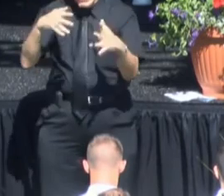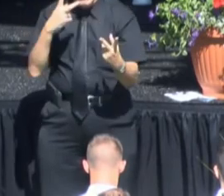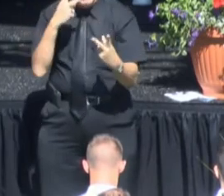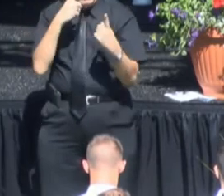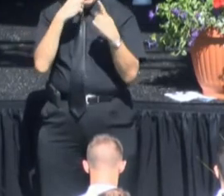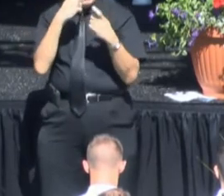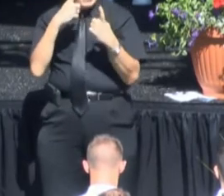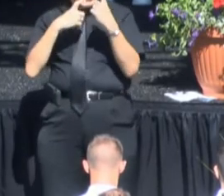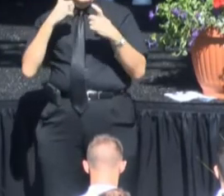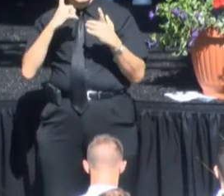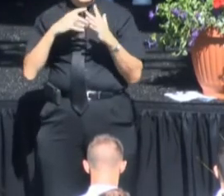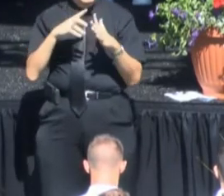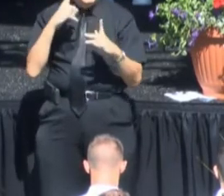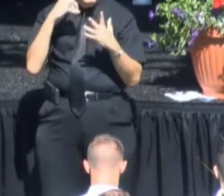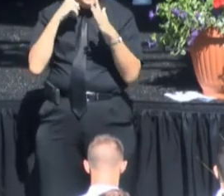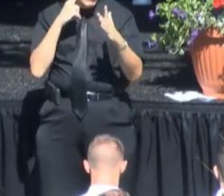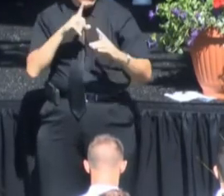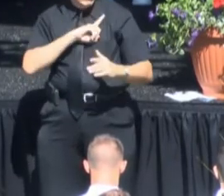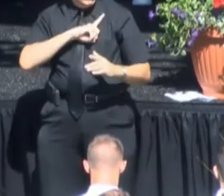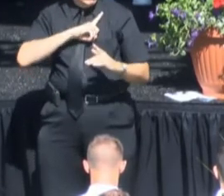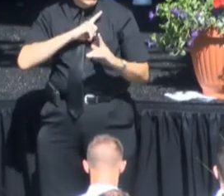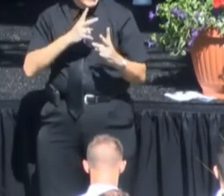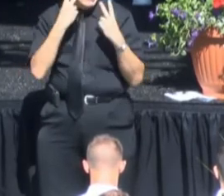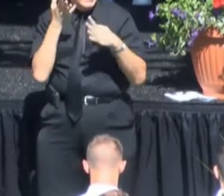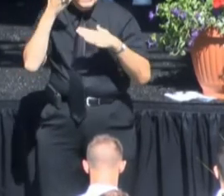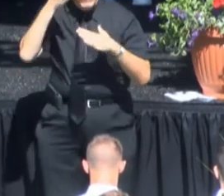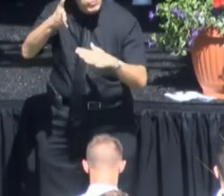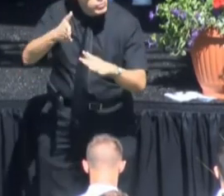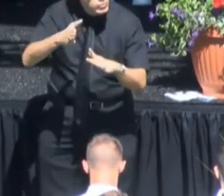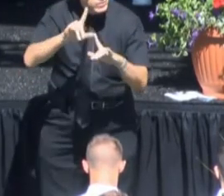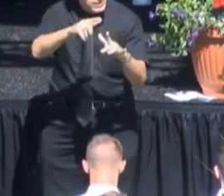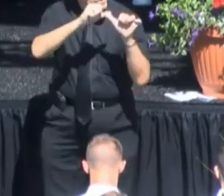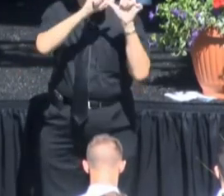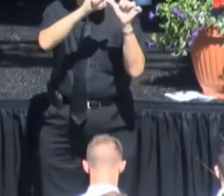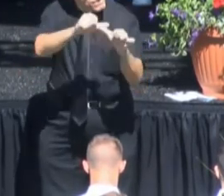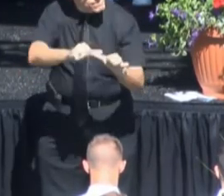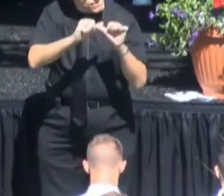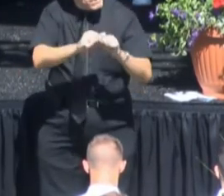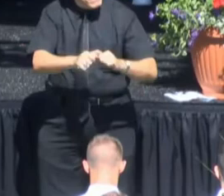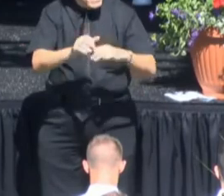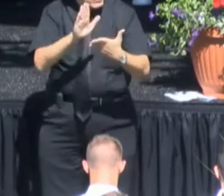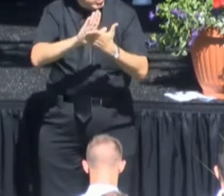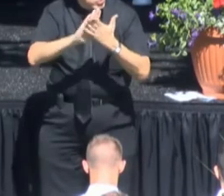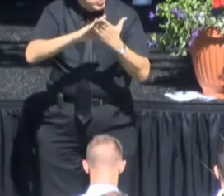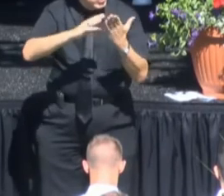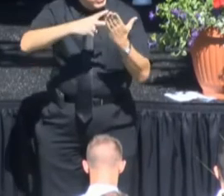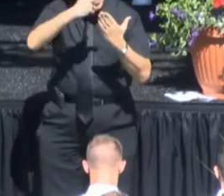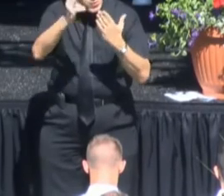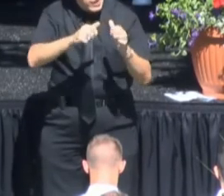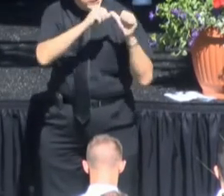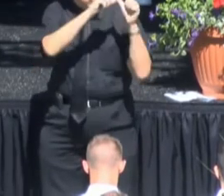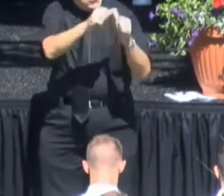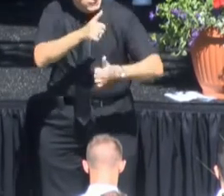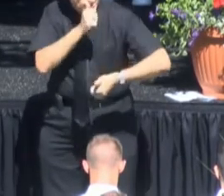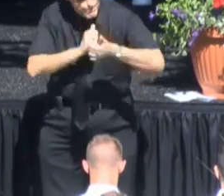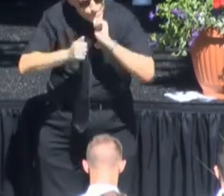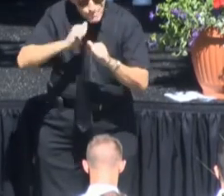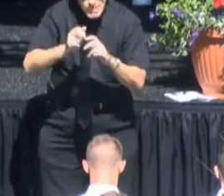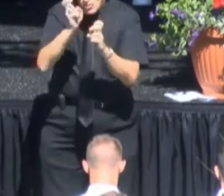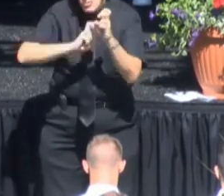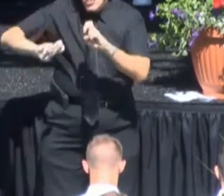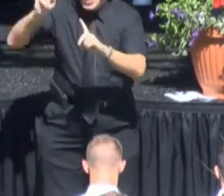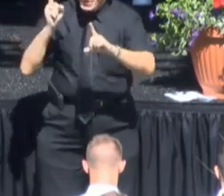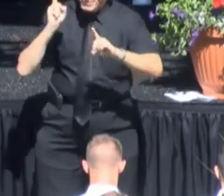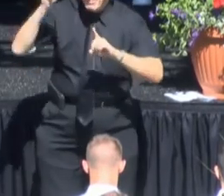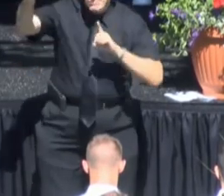and were anxious to see what the future held. They endured rigorous academic programs. They journeyed to far-off